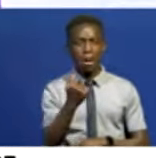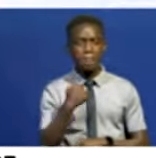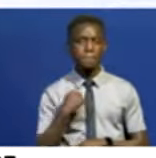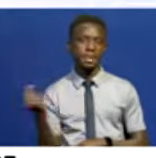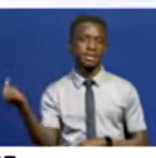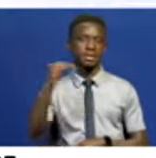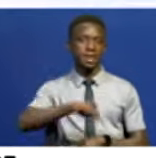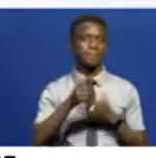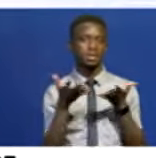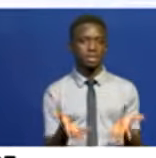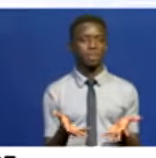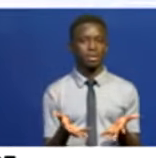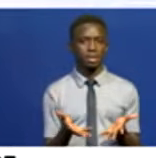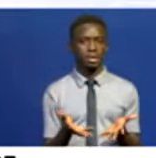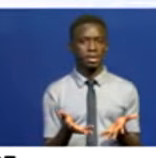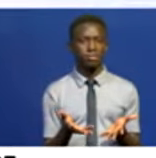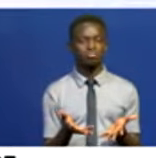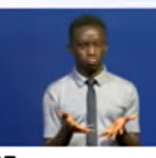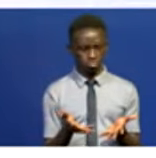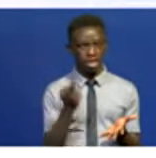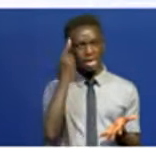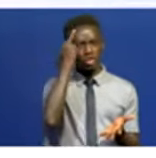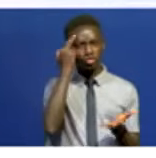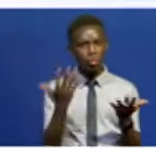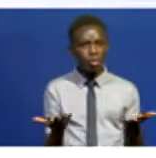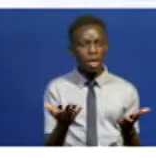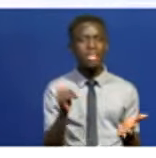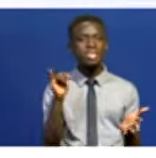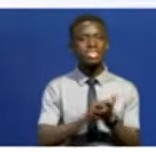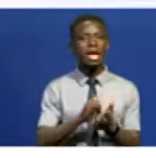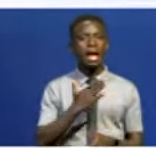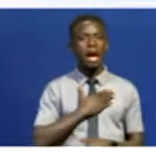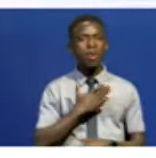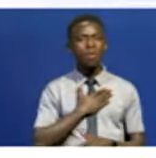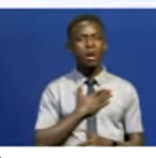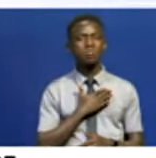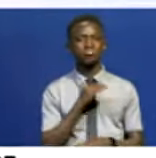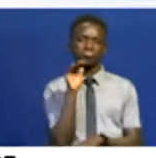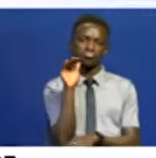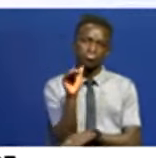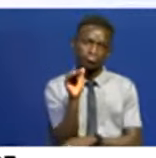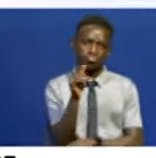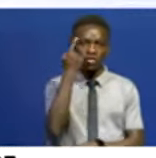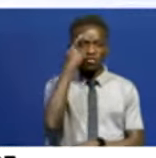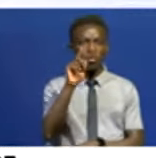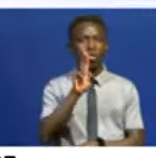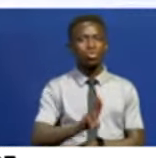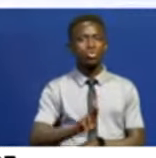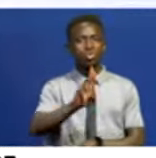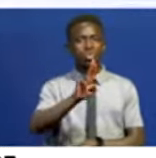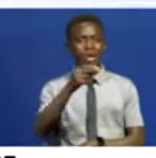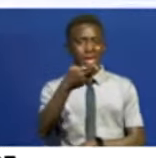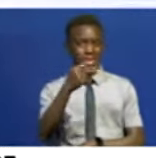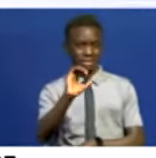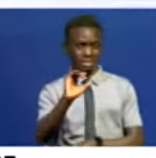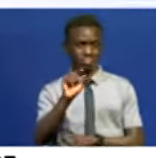here, that our quest for universal health coverage,